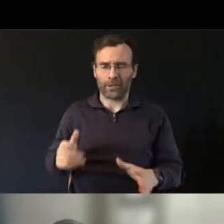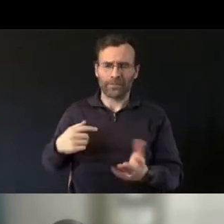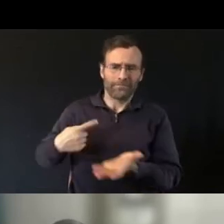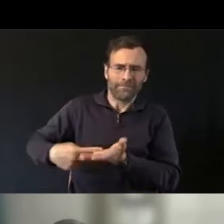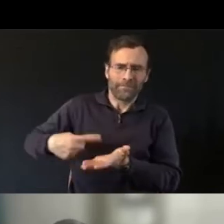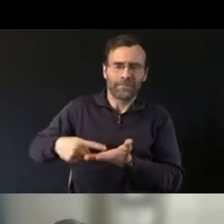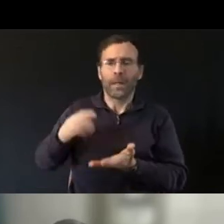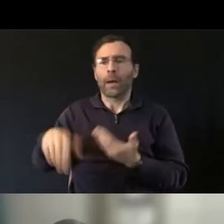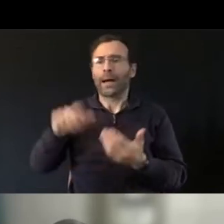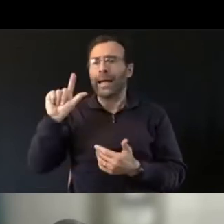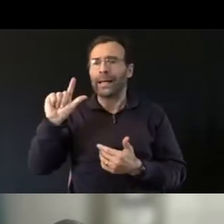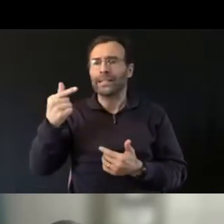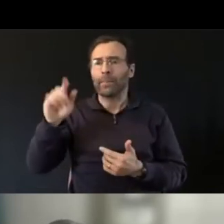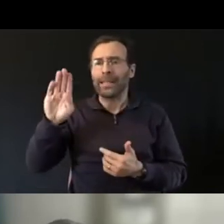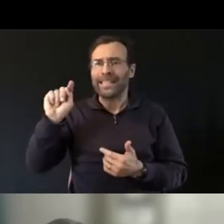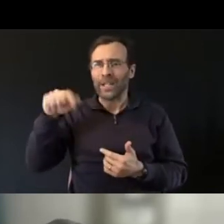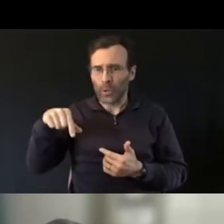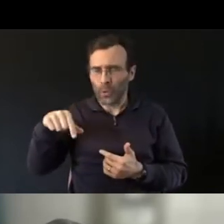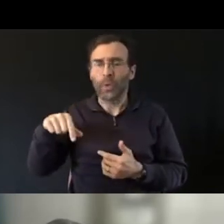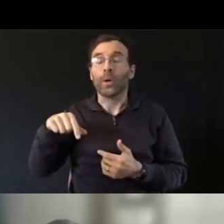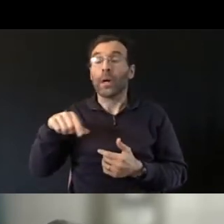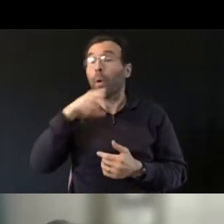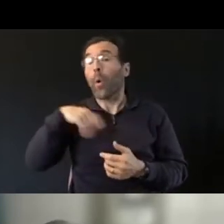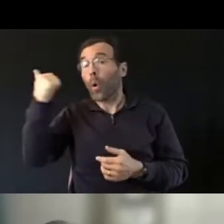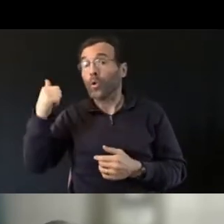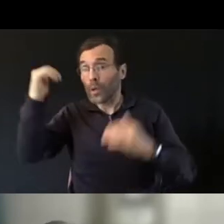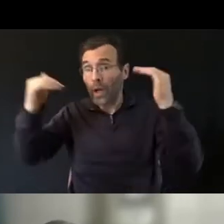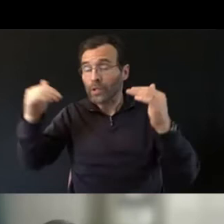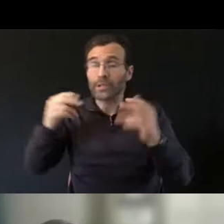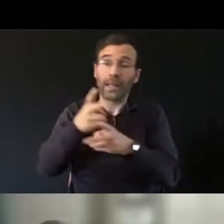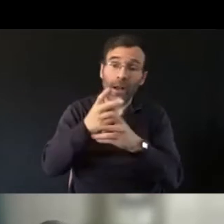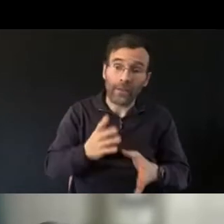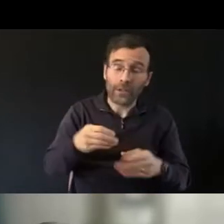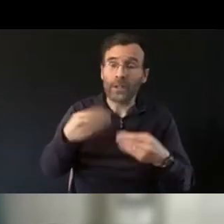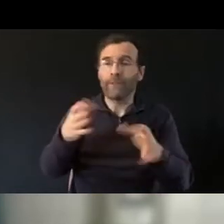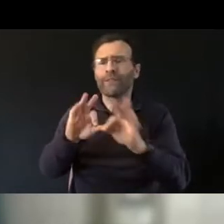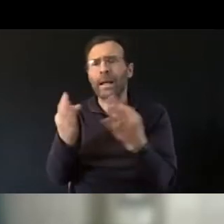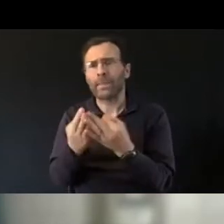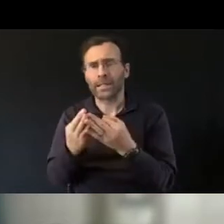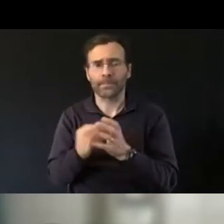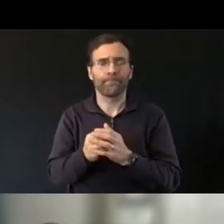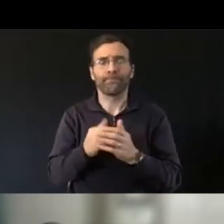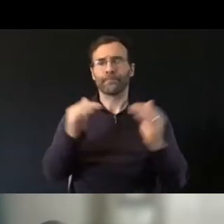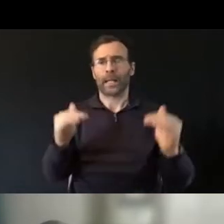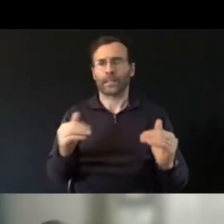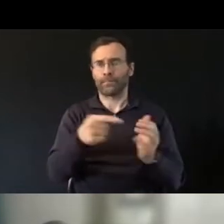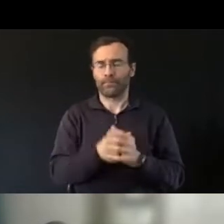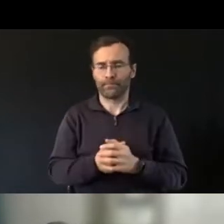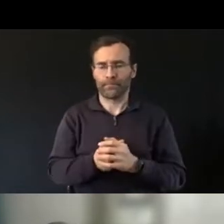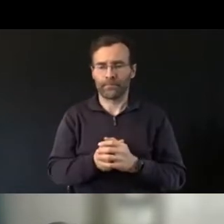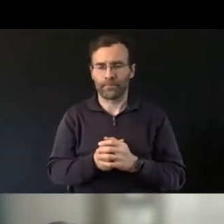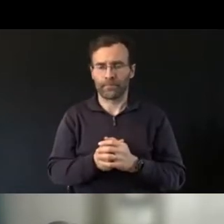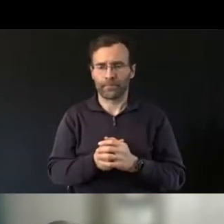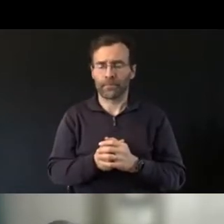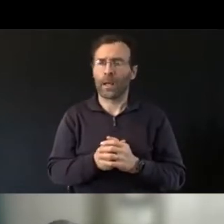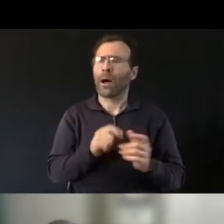of LGBT older adults and caregivers and families. Next slide, please. I also appreciate